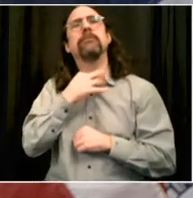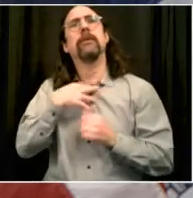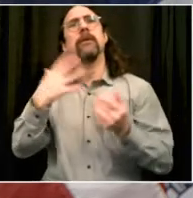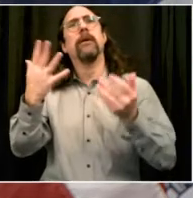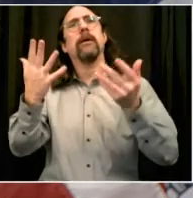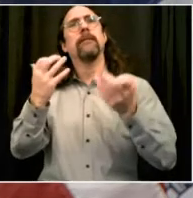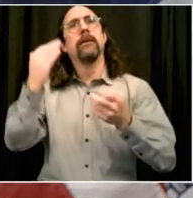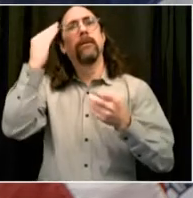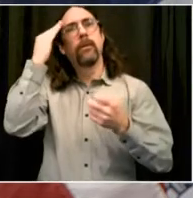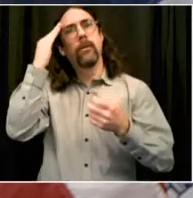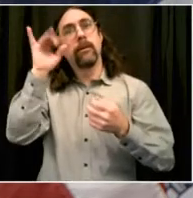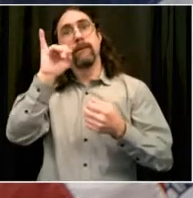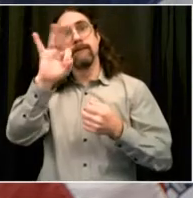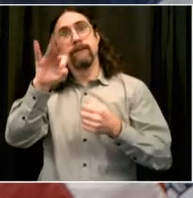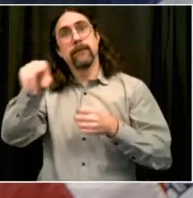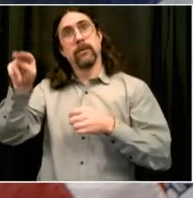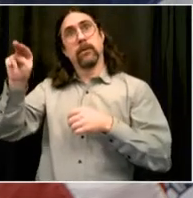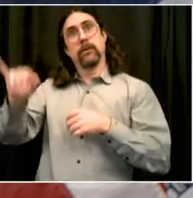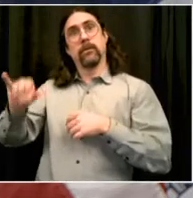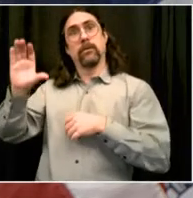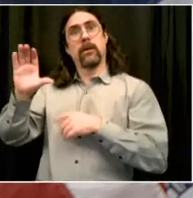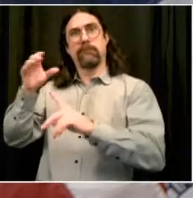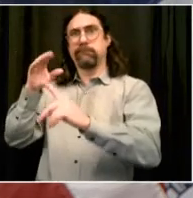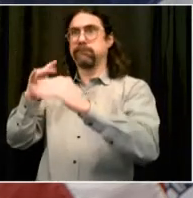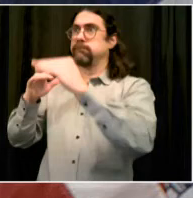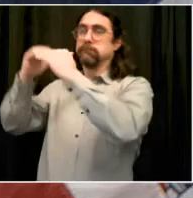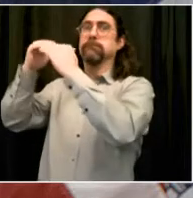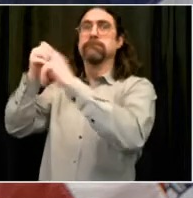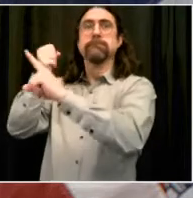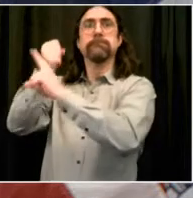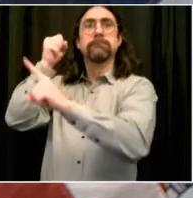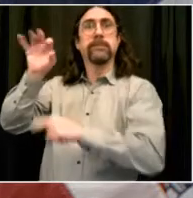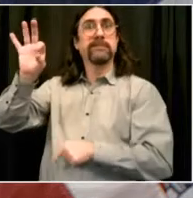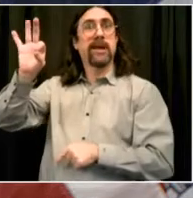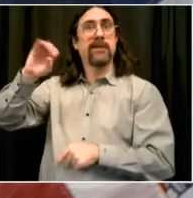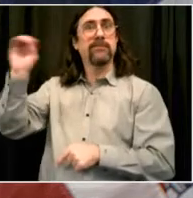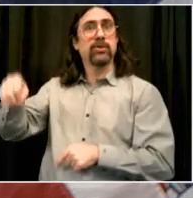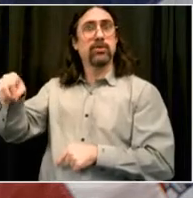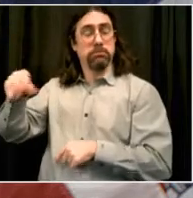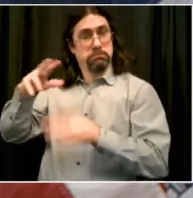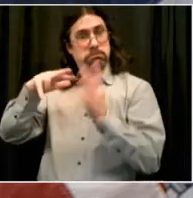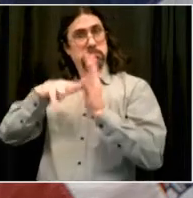we're obviously in constant discussion with the state over where everything is going.